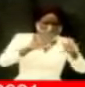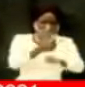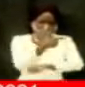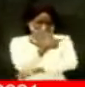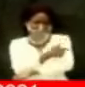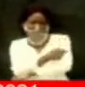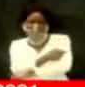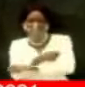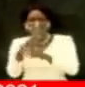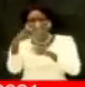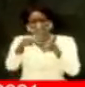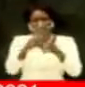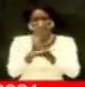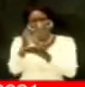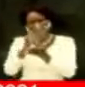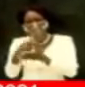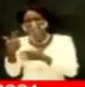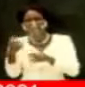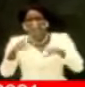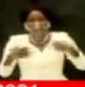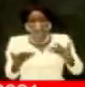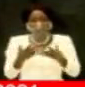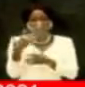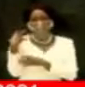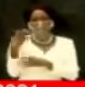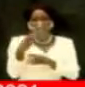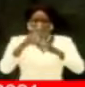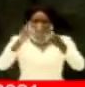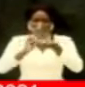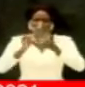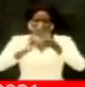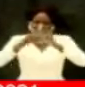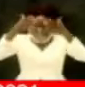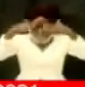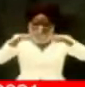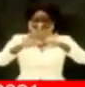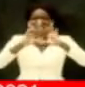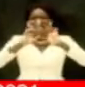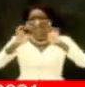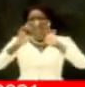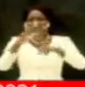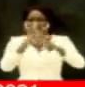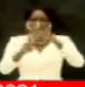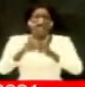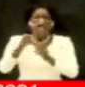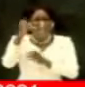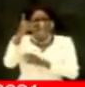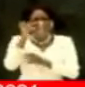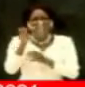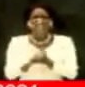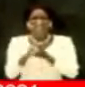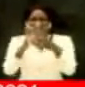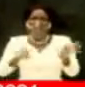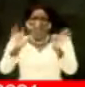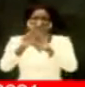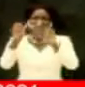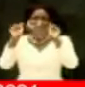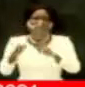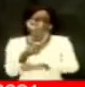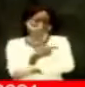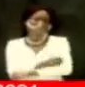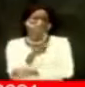and get vaccine, which is not compulsory, but as a civil society, I believe you have a role to play towards this.